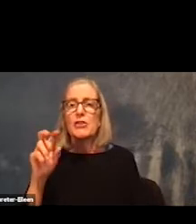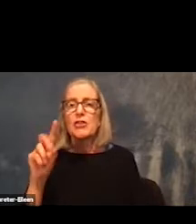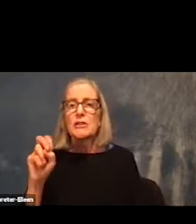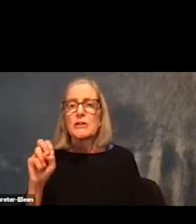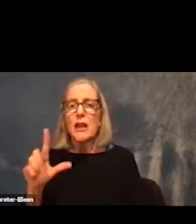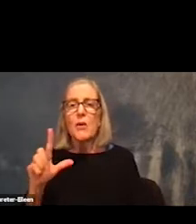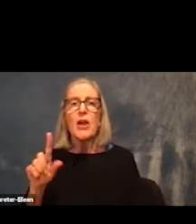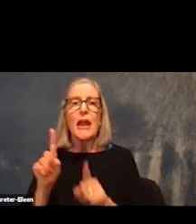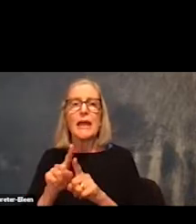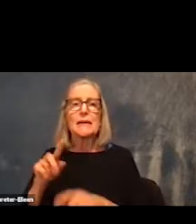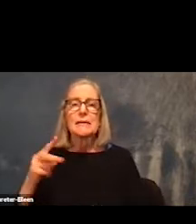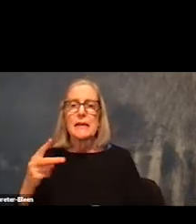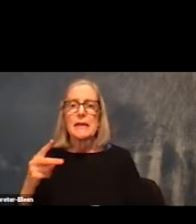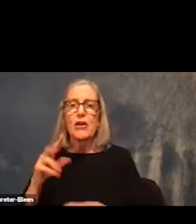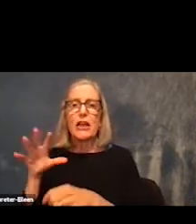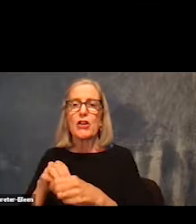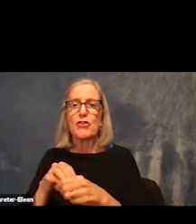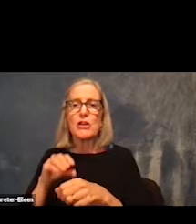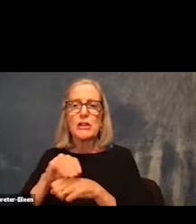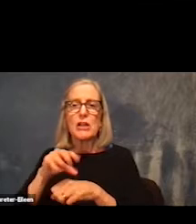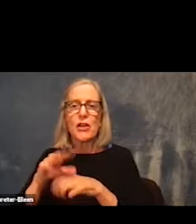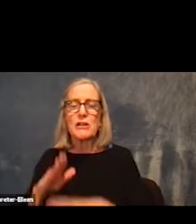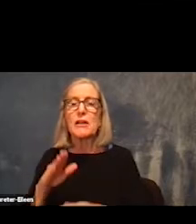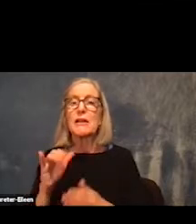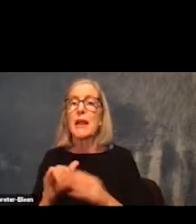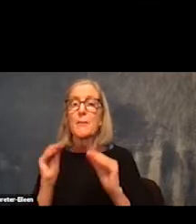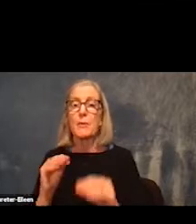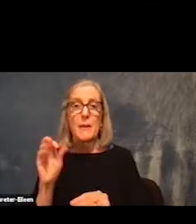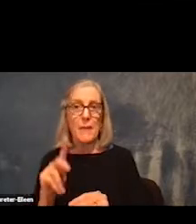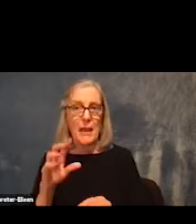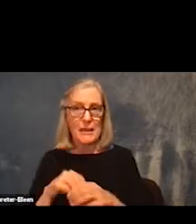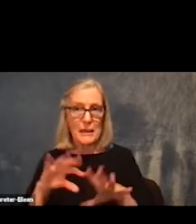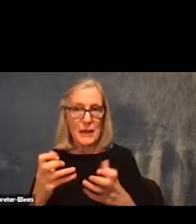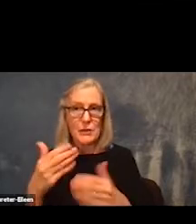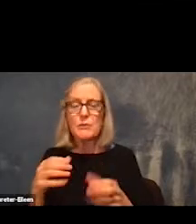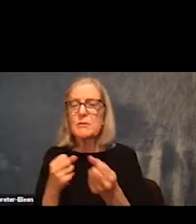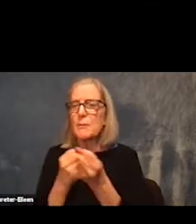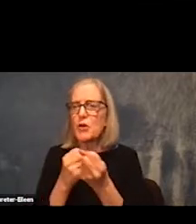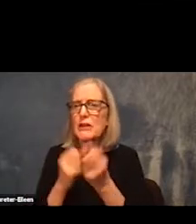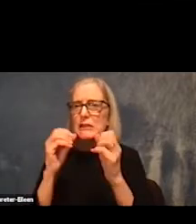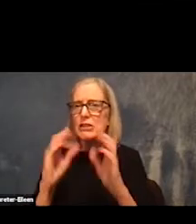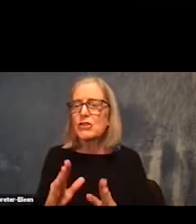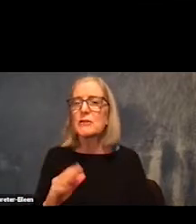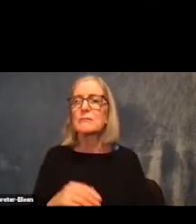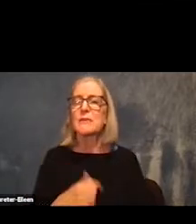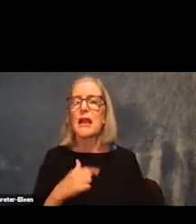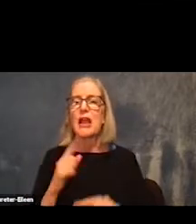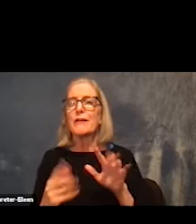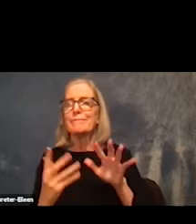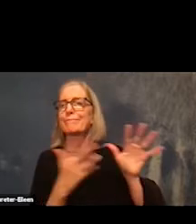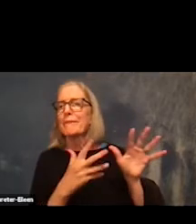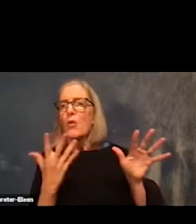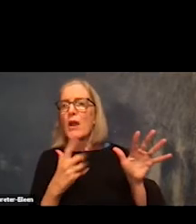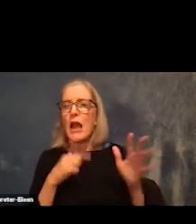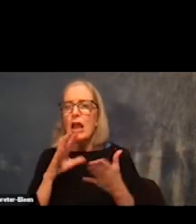my responsibility put me back in classrooms supporting teachers. I couldn't leave behind what I had learned. I